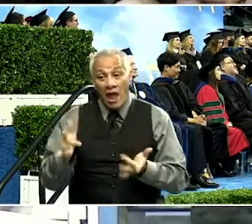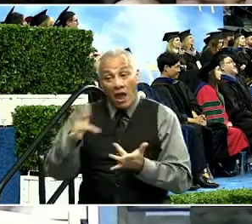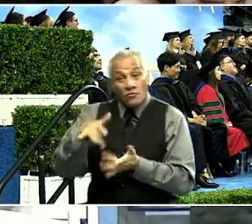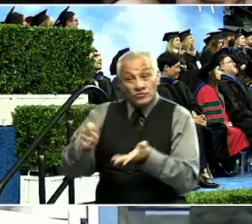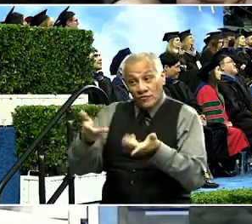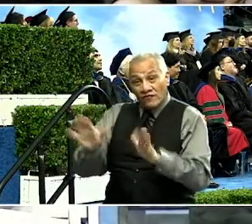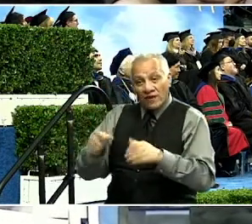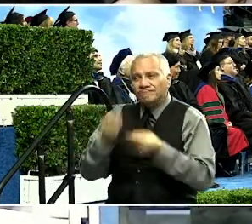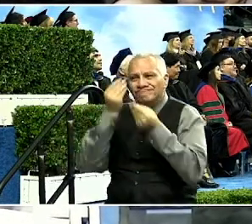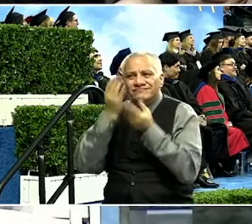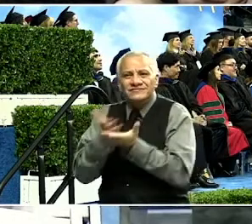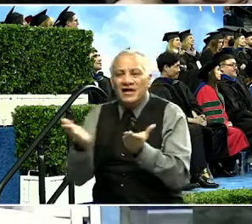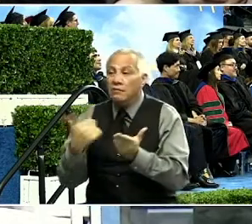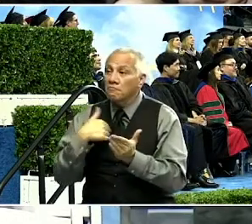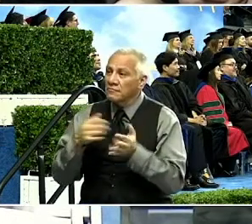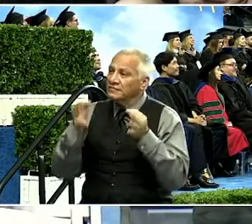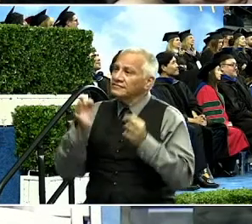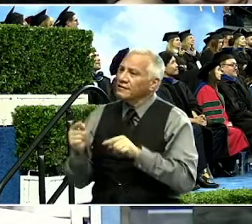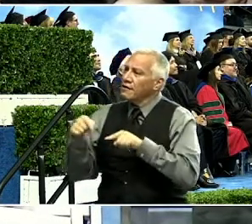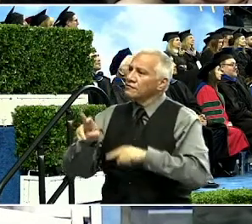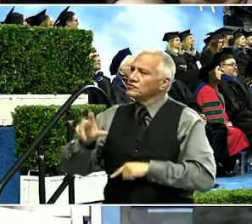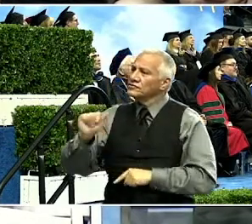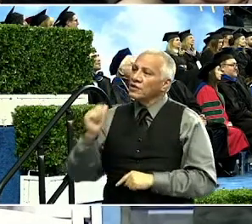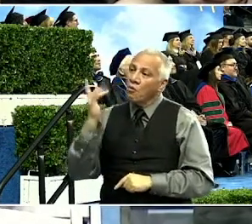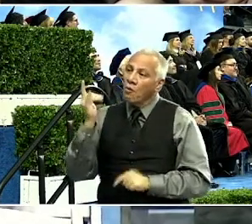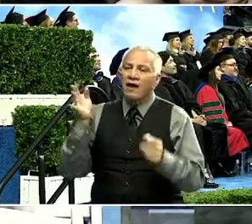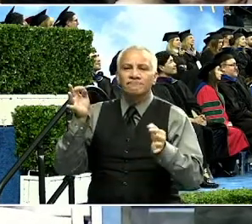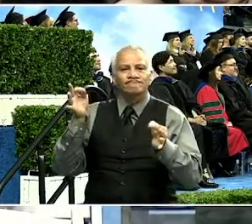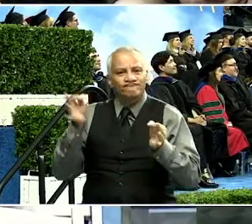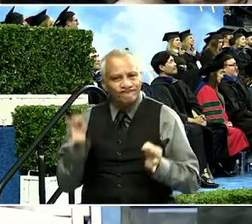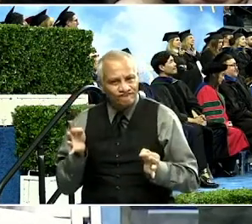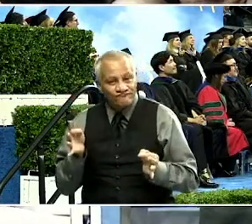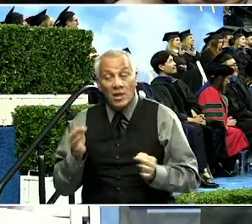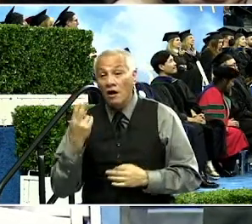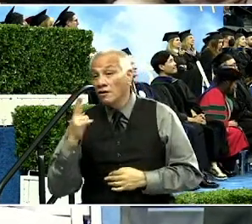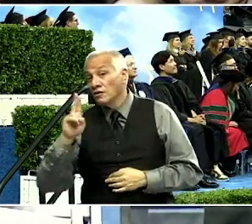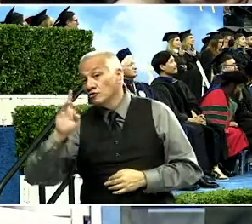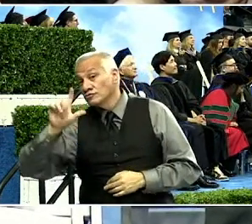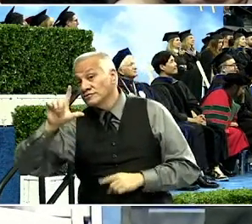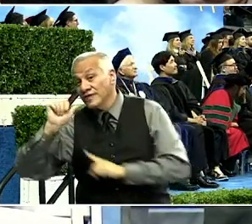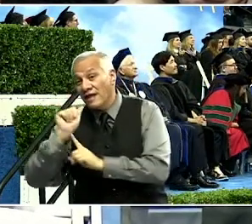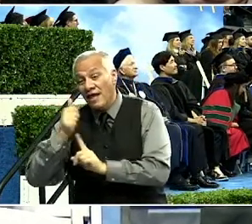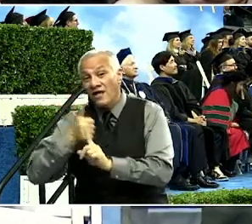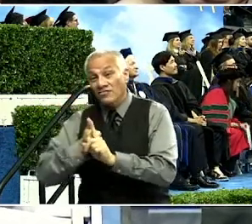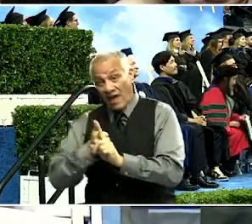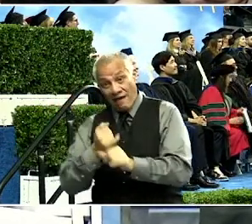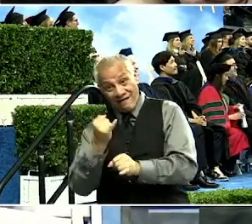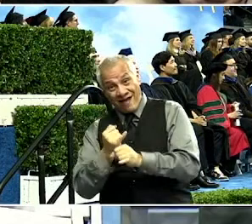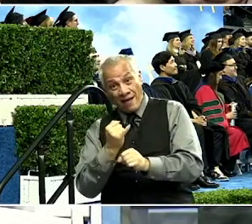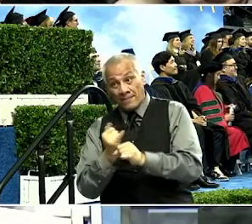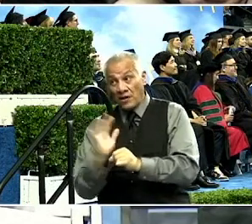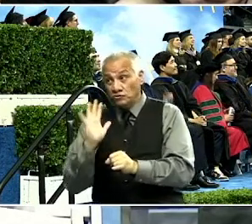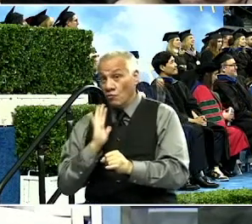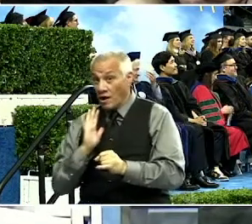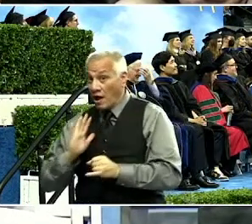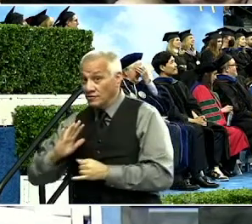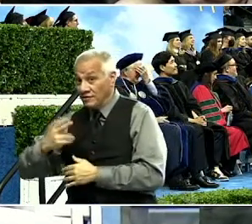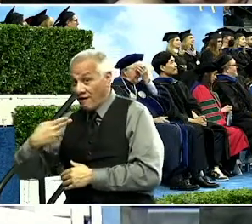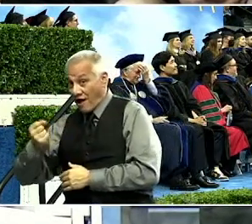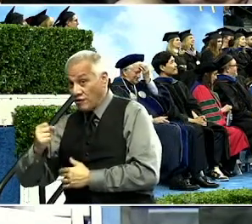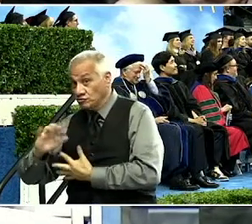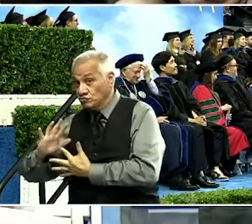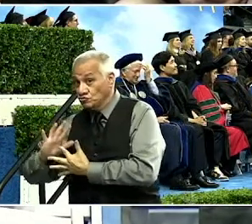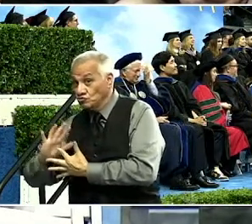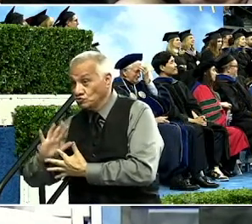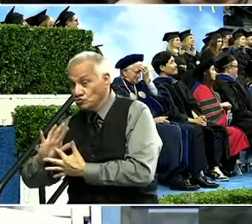my guests why I chose UCLA. UCLA was the first campus I ever toured as a junior in high school, and it